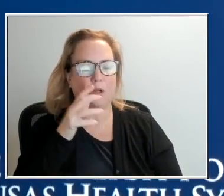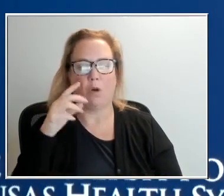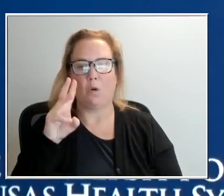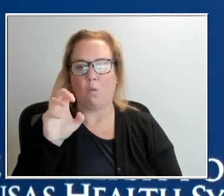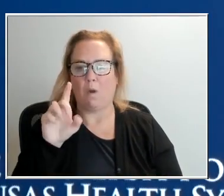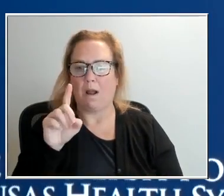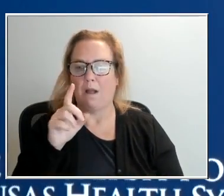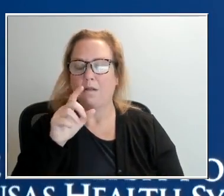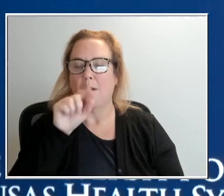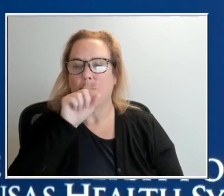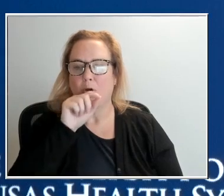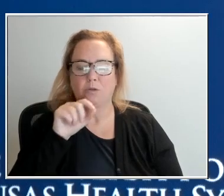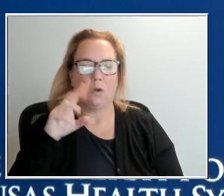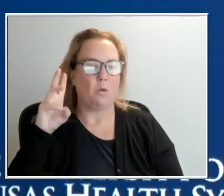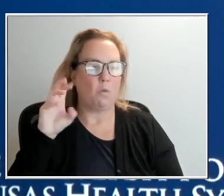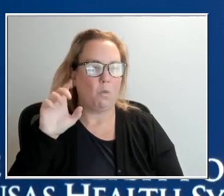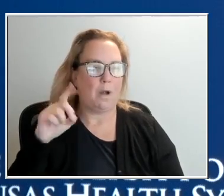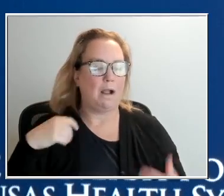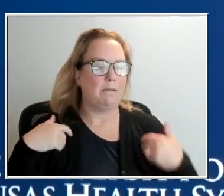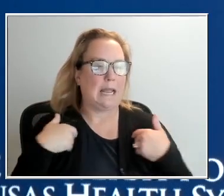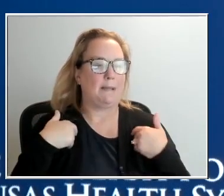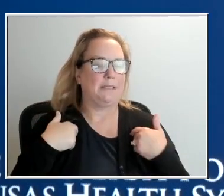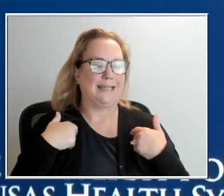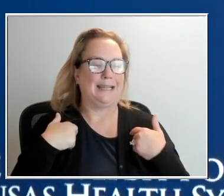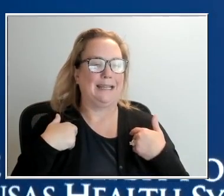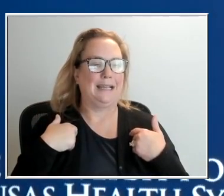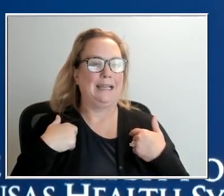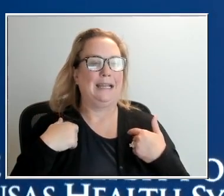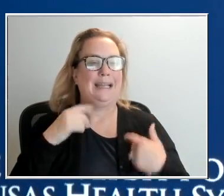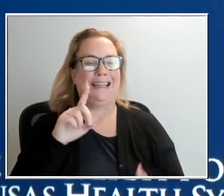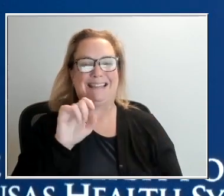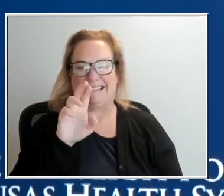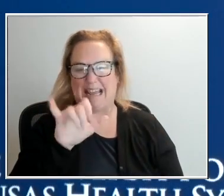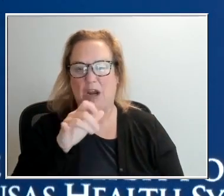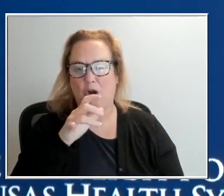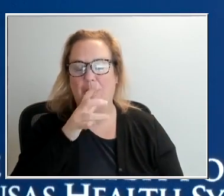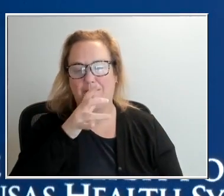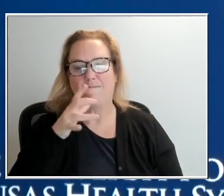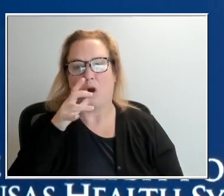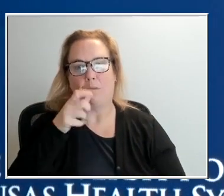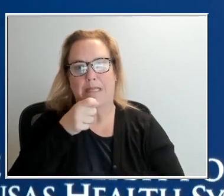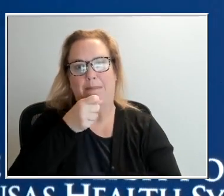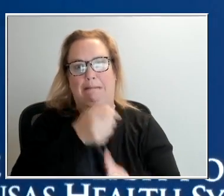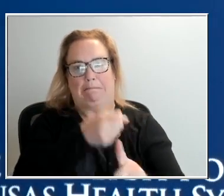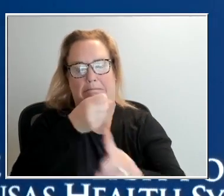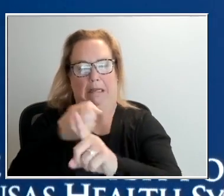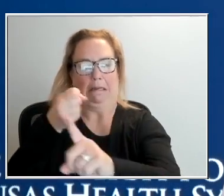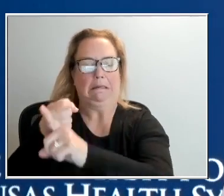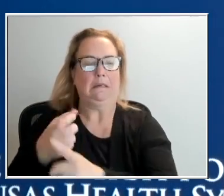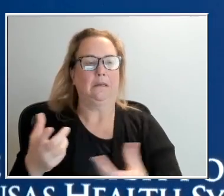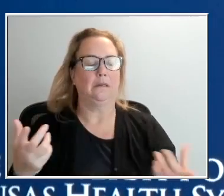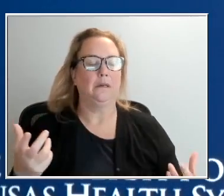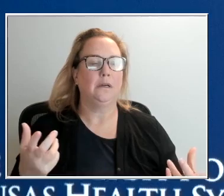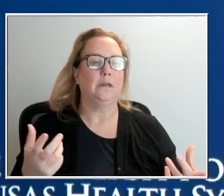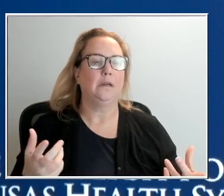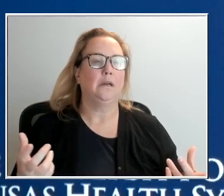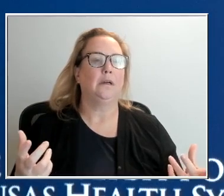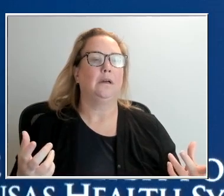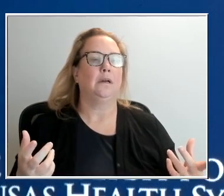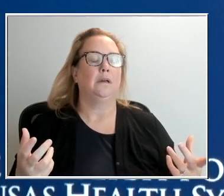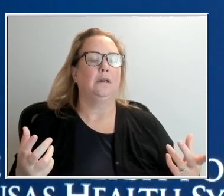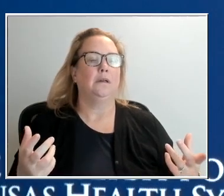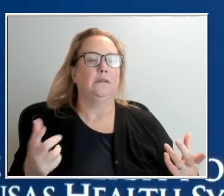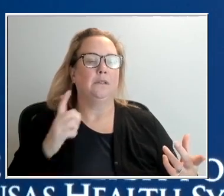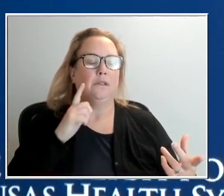wild animals, and also dairy farms that have been infected. So we are trying to figure out exactly where this